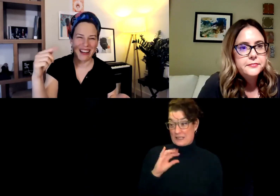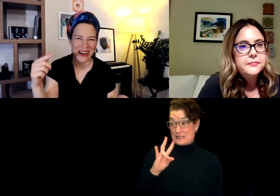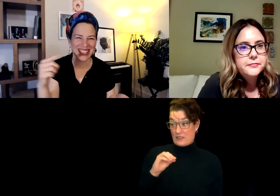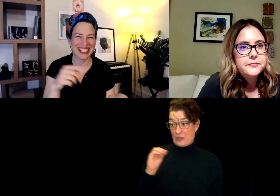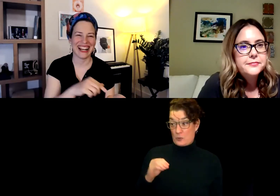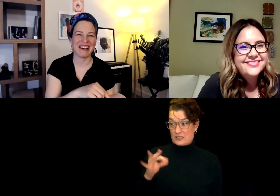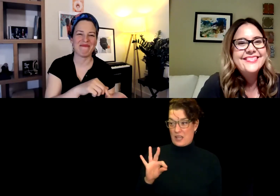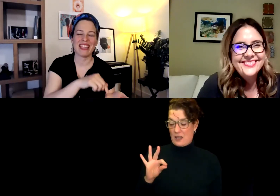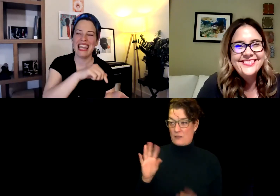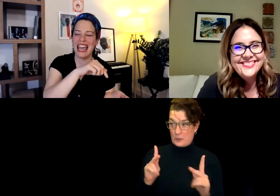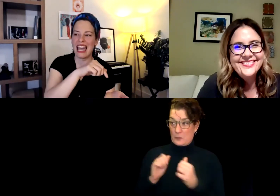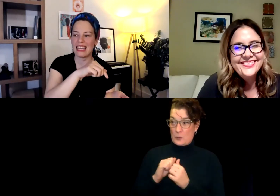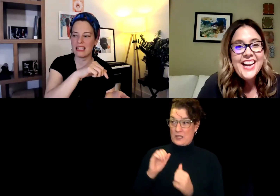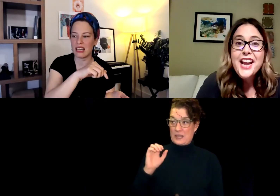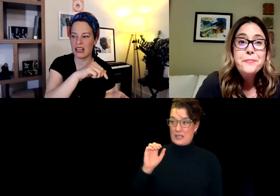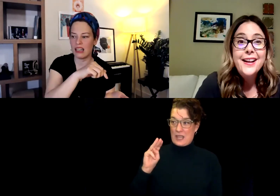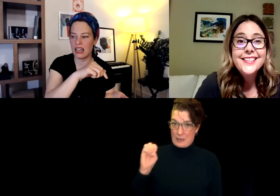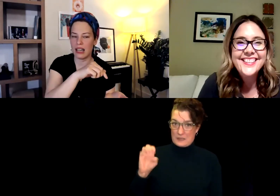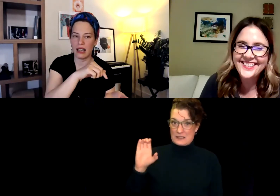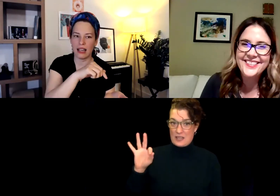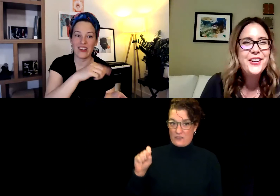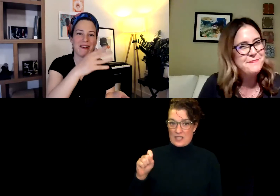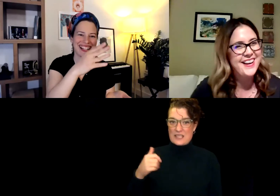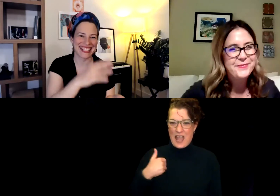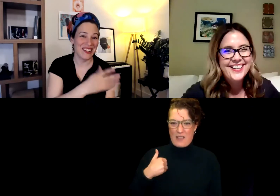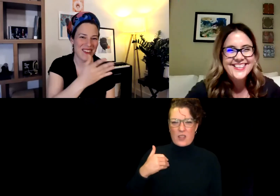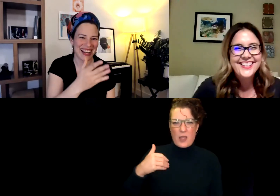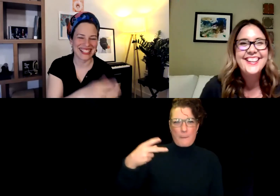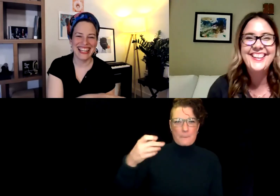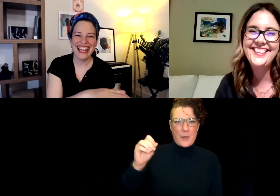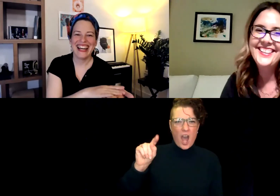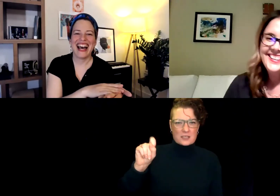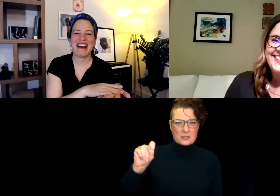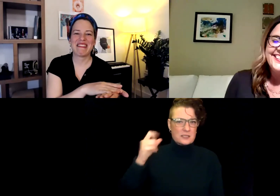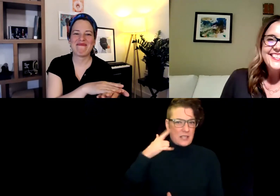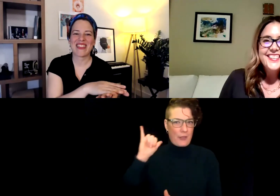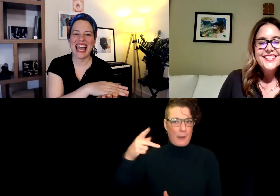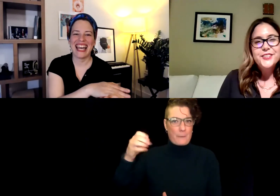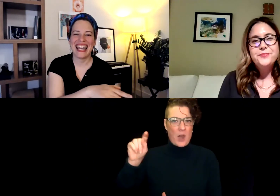used to have POTS. And I have POTS. You have POTS. You have POTS.